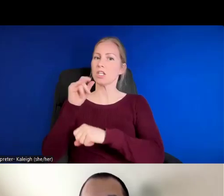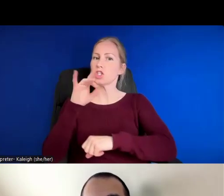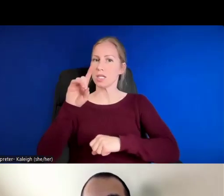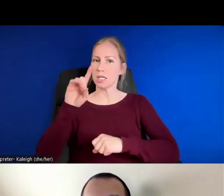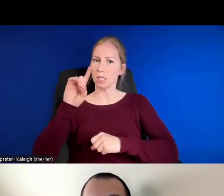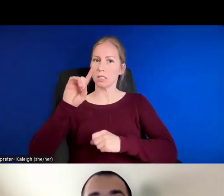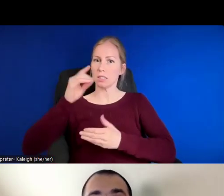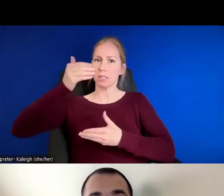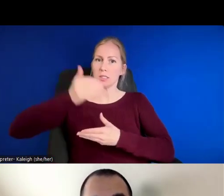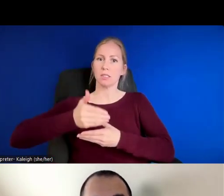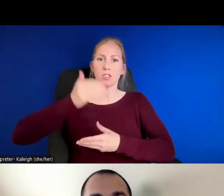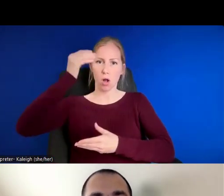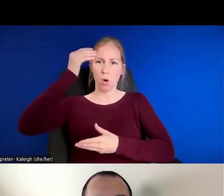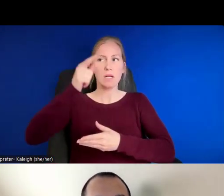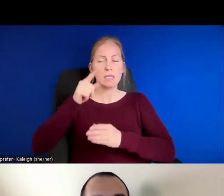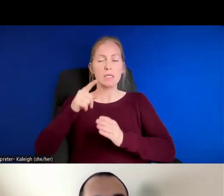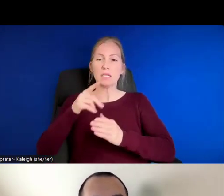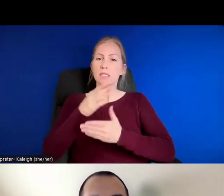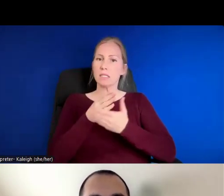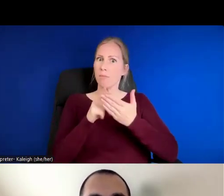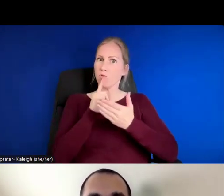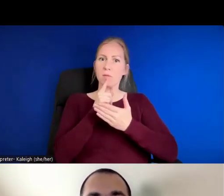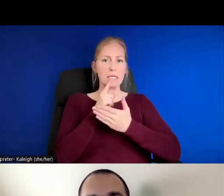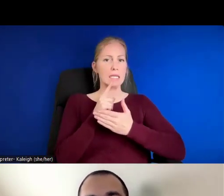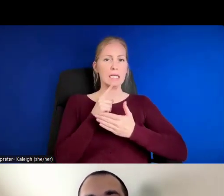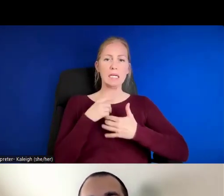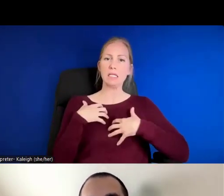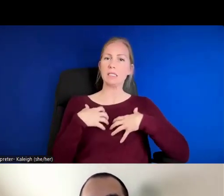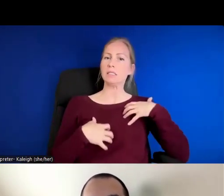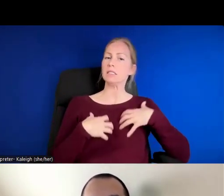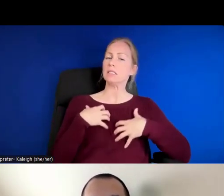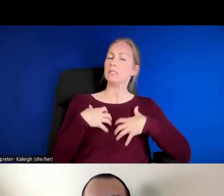disturbing videos to see in our review.